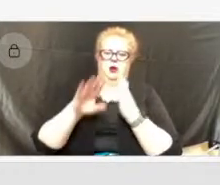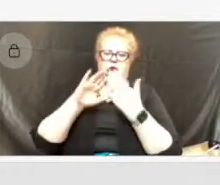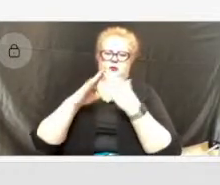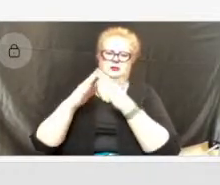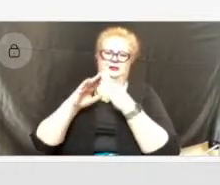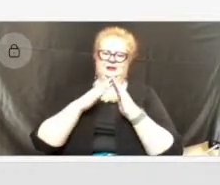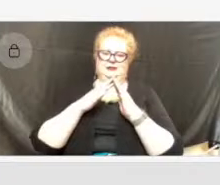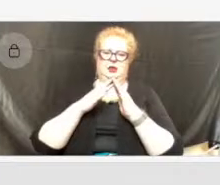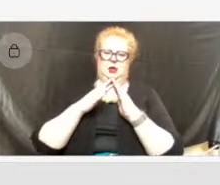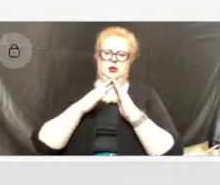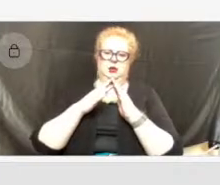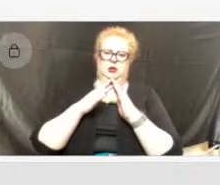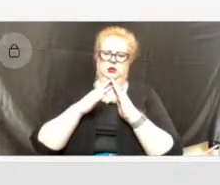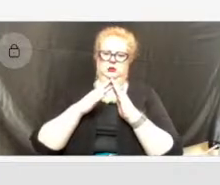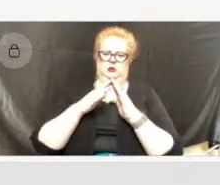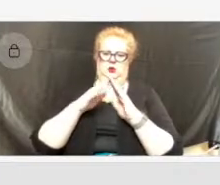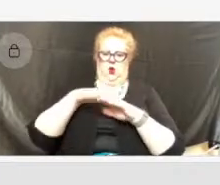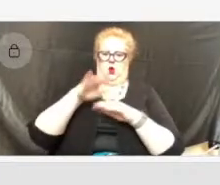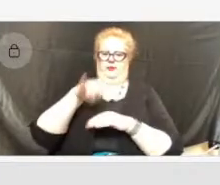house.